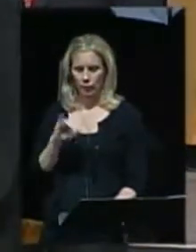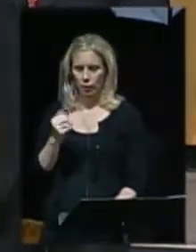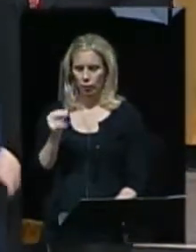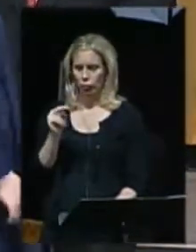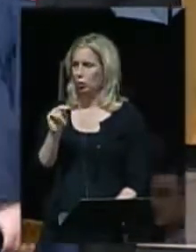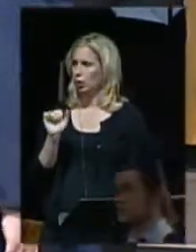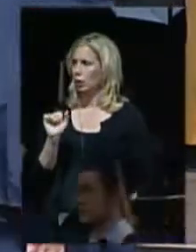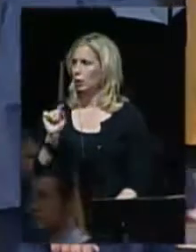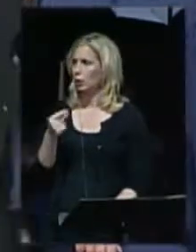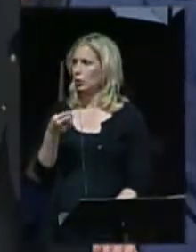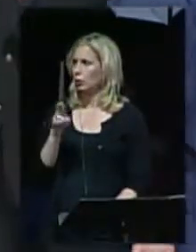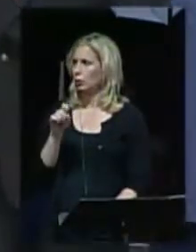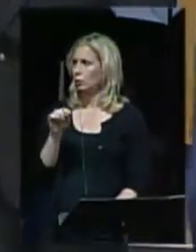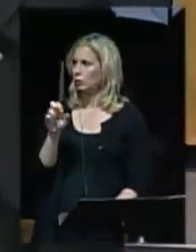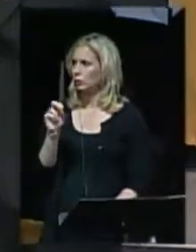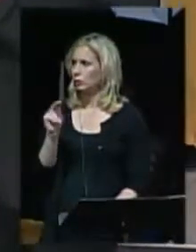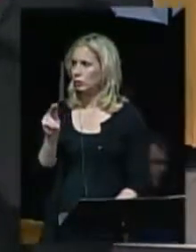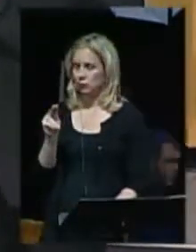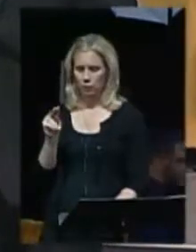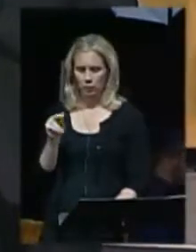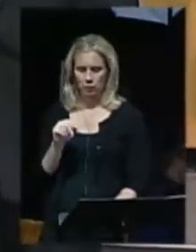Jenna Thurston.